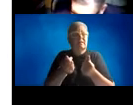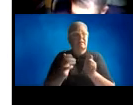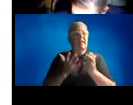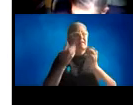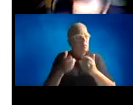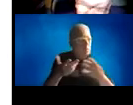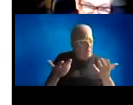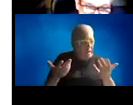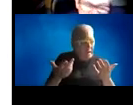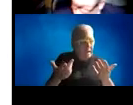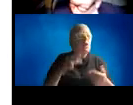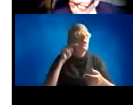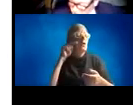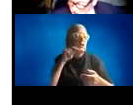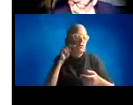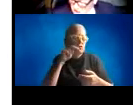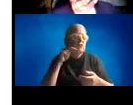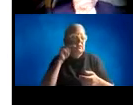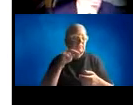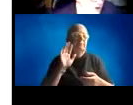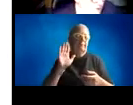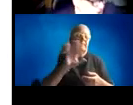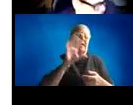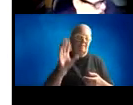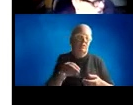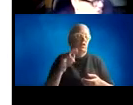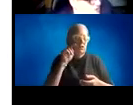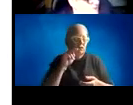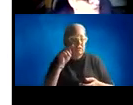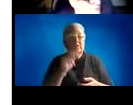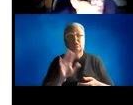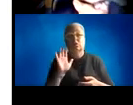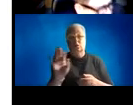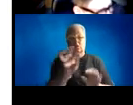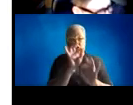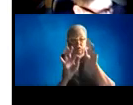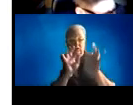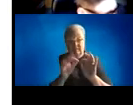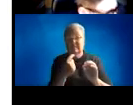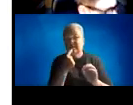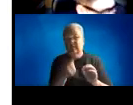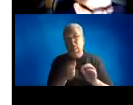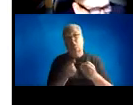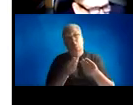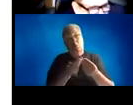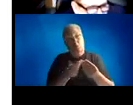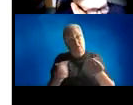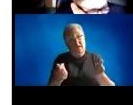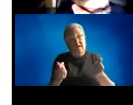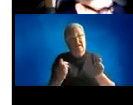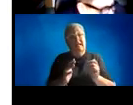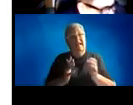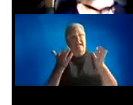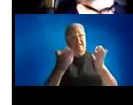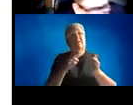can't Nigeria. remember. In Nigeria. In Nigeria. Yes. So your survey showed that the quality of life of people with physical impairments was